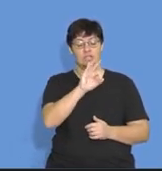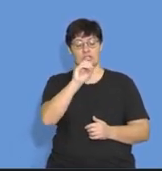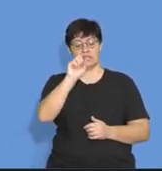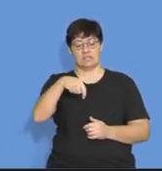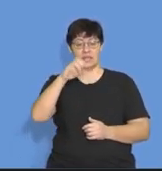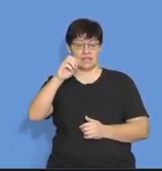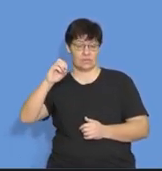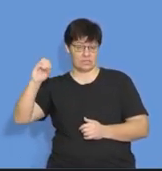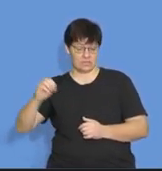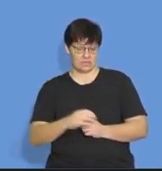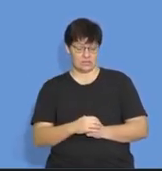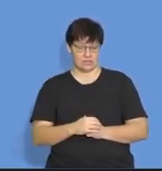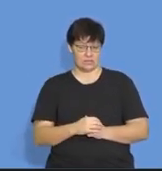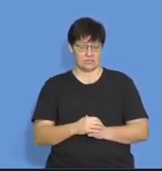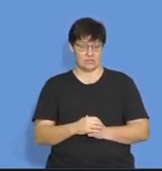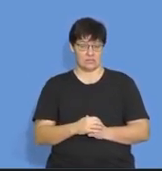130,000